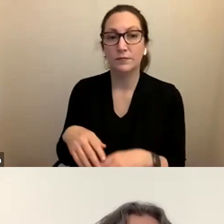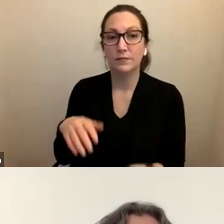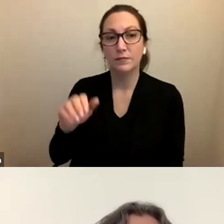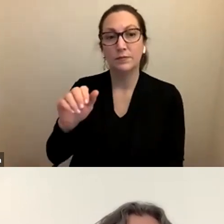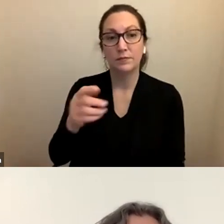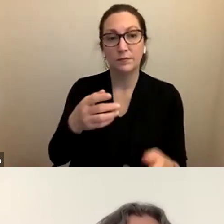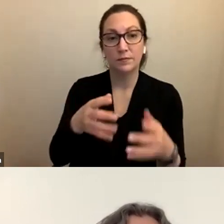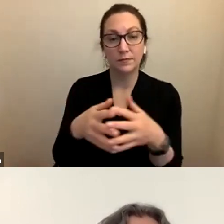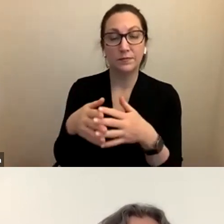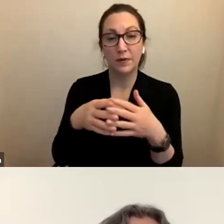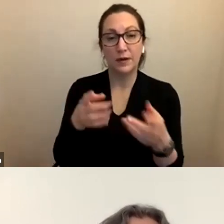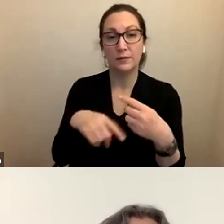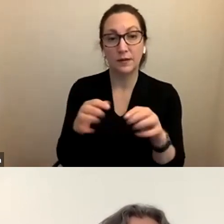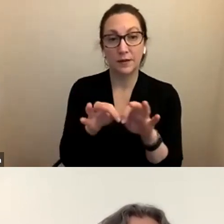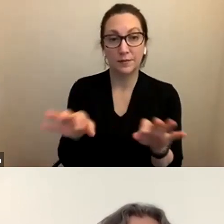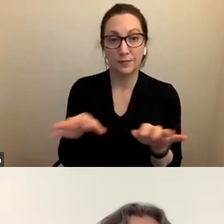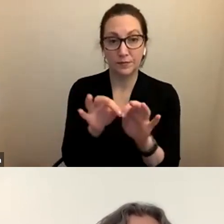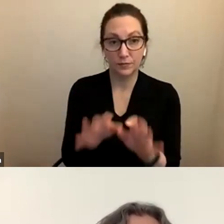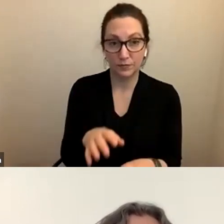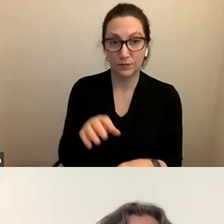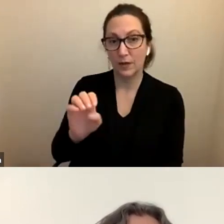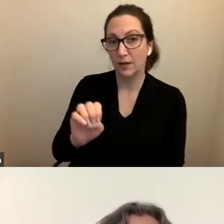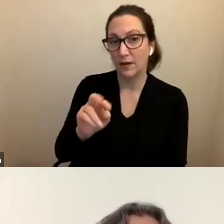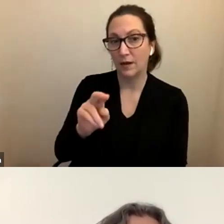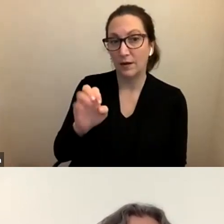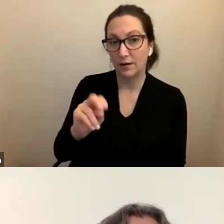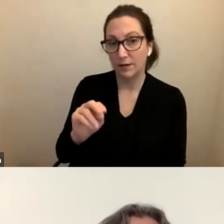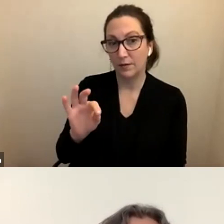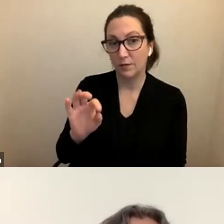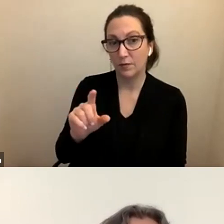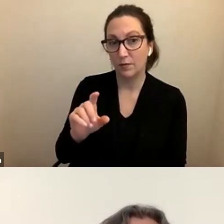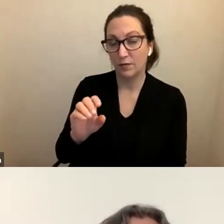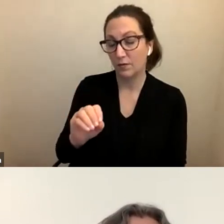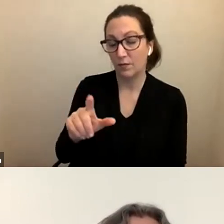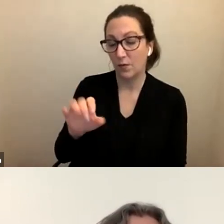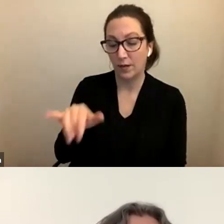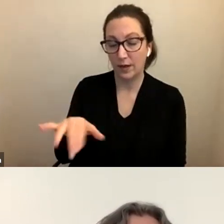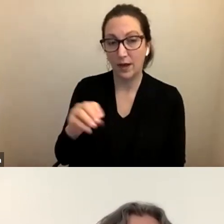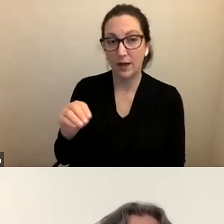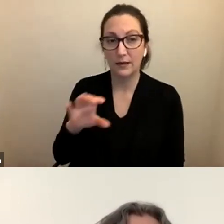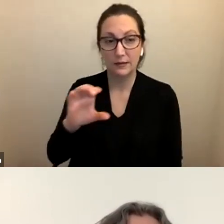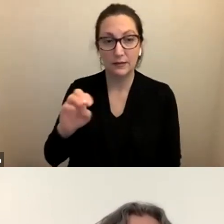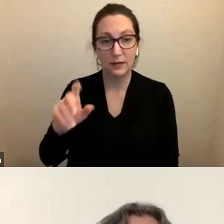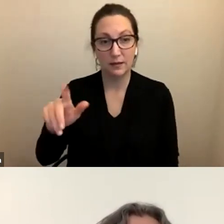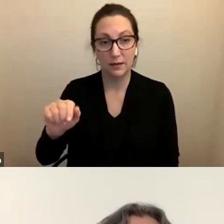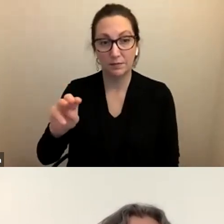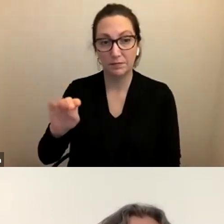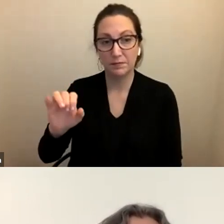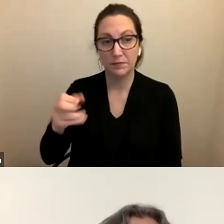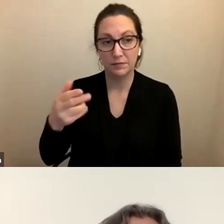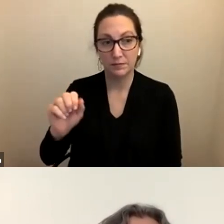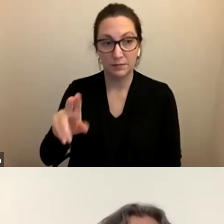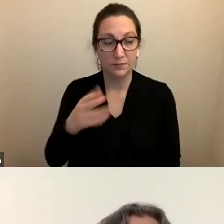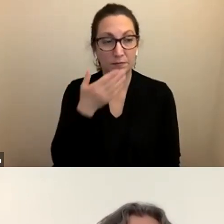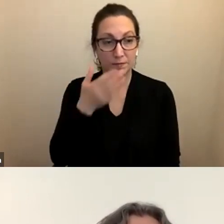American Sign Language interpreters this evening, Erin Foley and Celia Michaud. Thank you all for assisting us